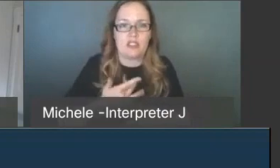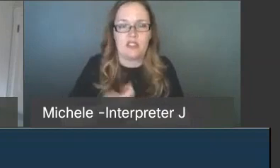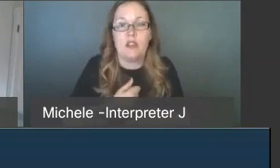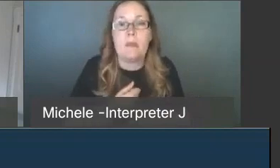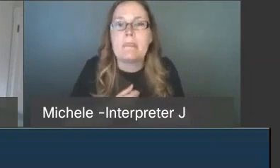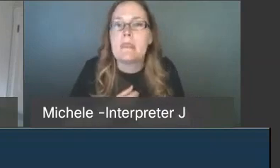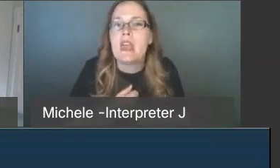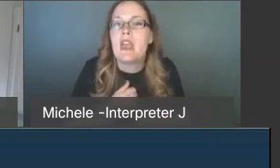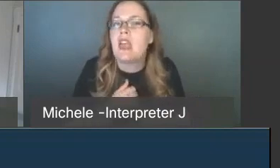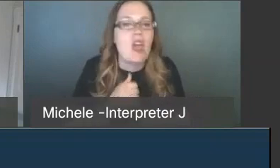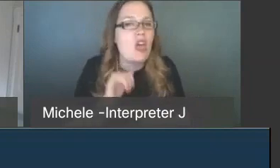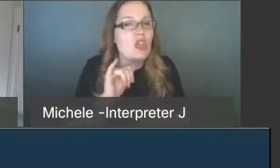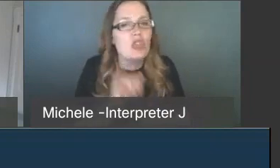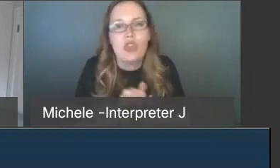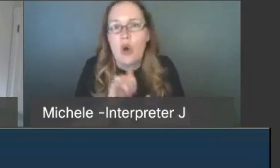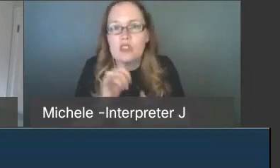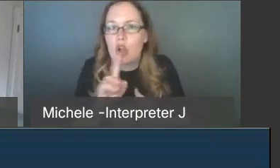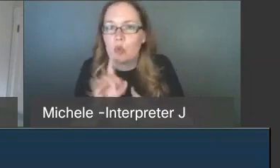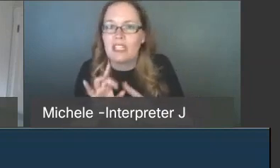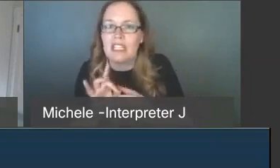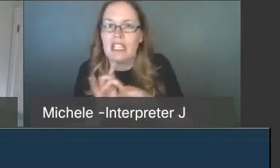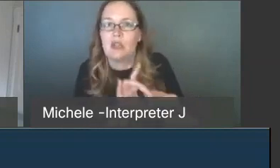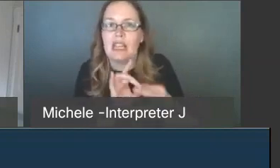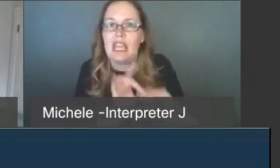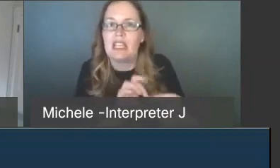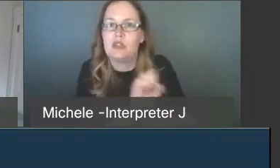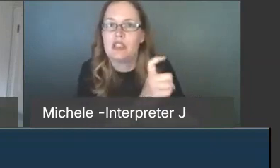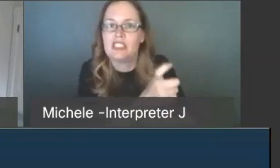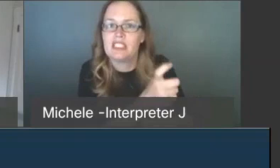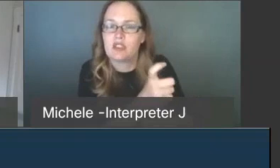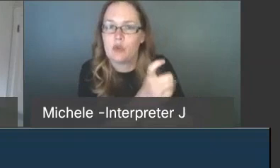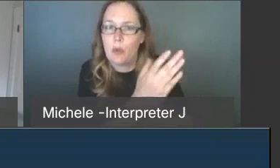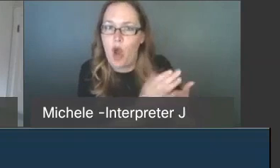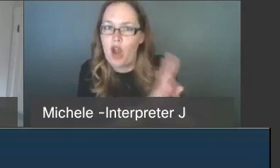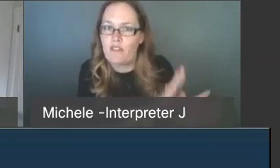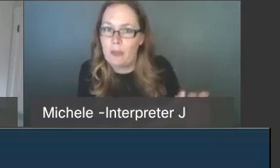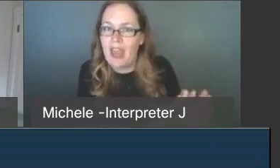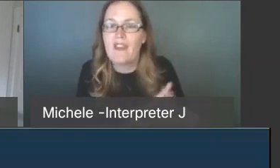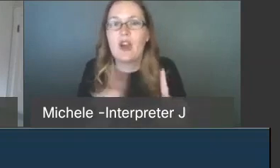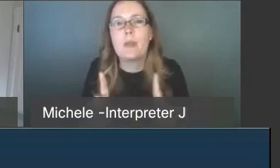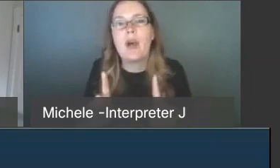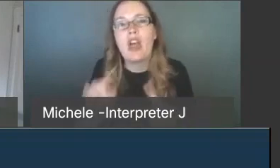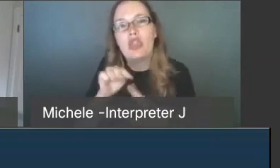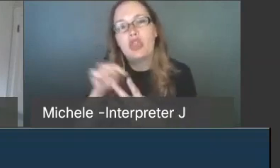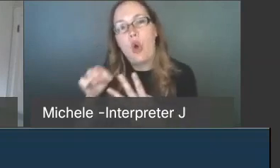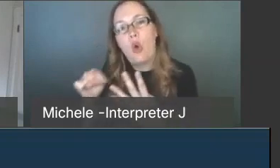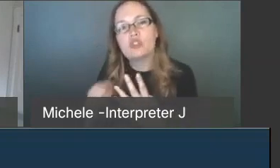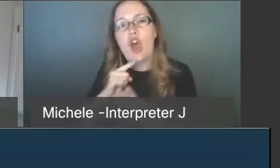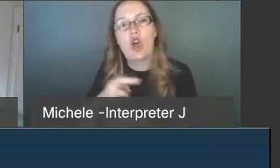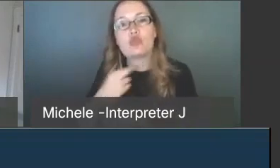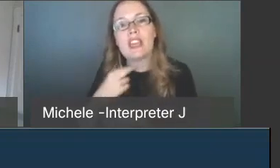not specific to the sexual nature of the behavior, but rather to very concrete risk factors that relate